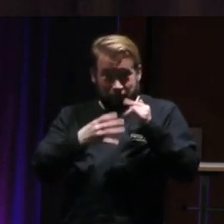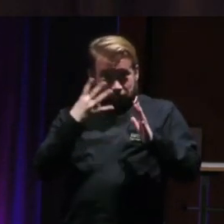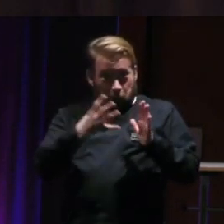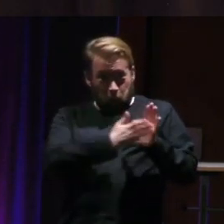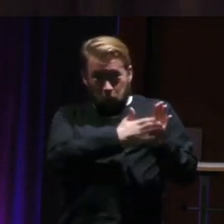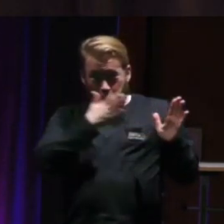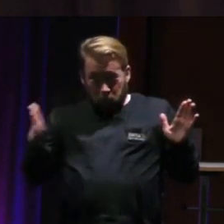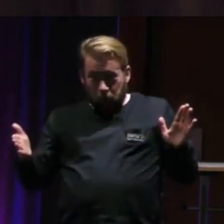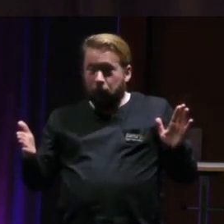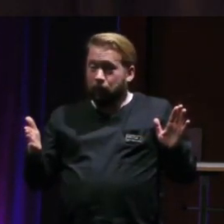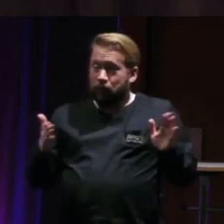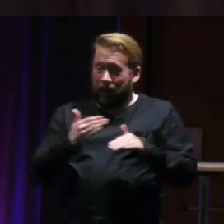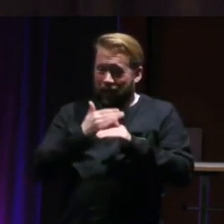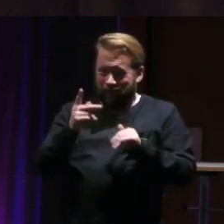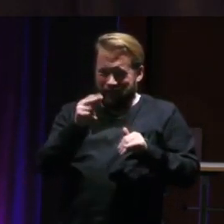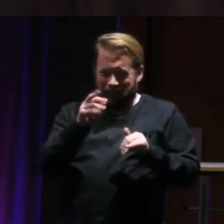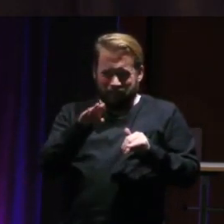of Crimea,